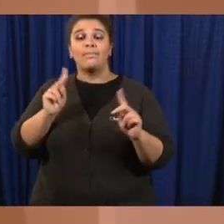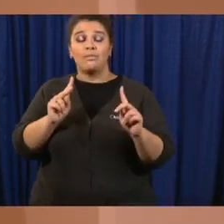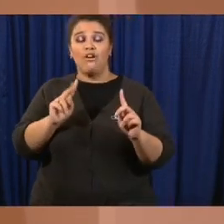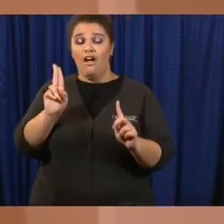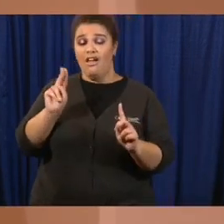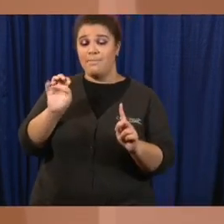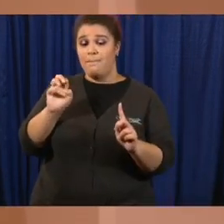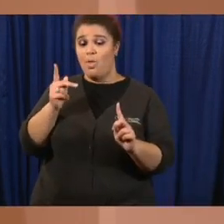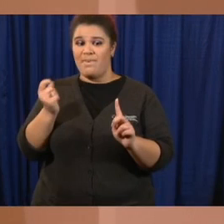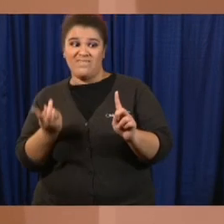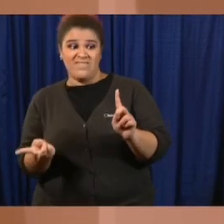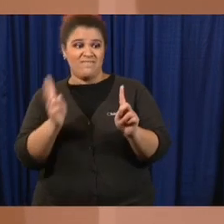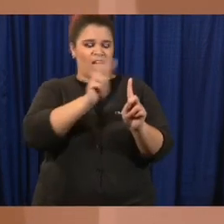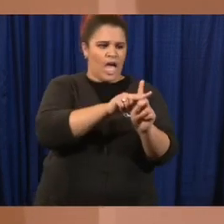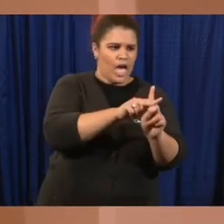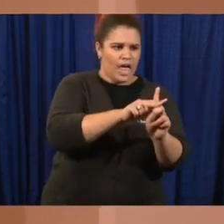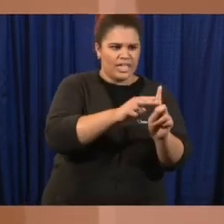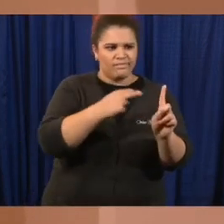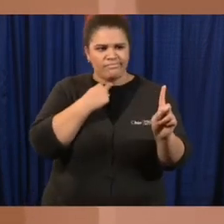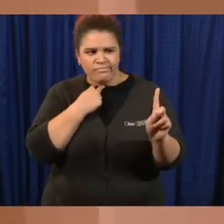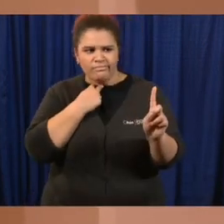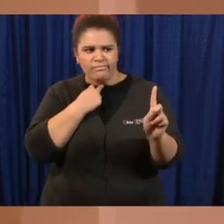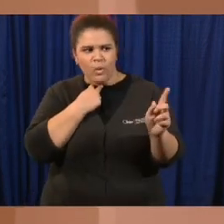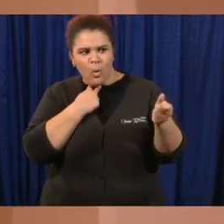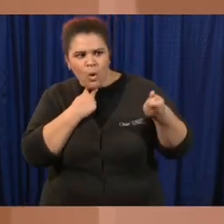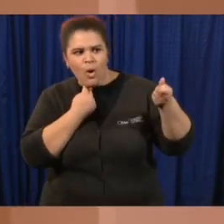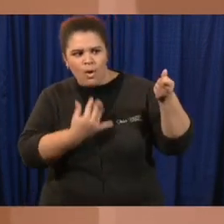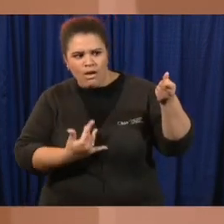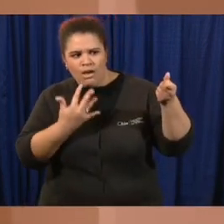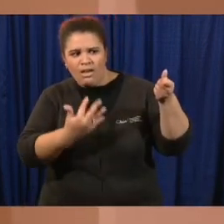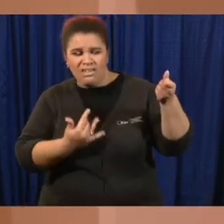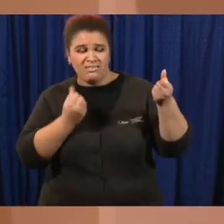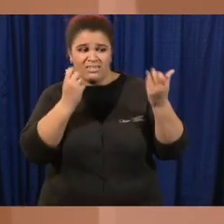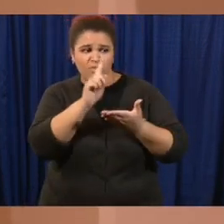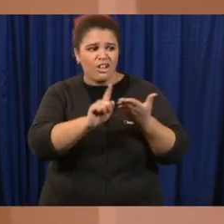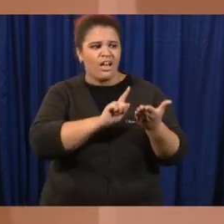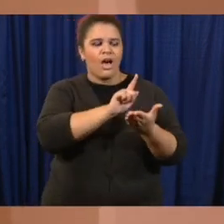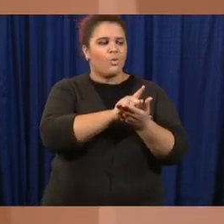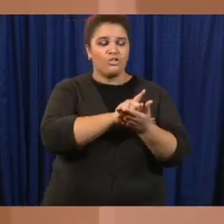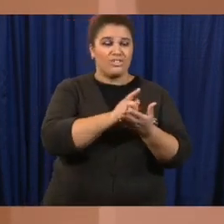for weeks, and those that get hung up on, and those that are on the phone for several hours?